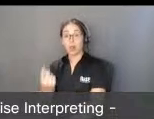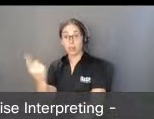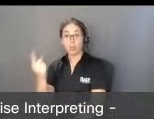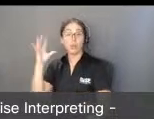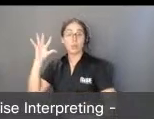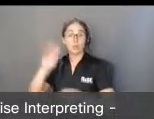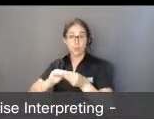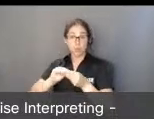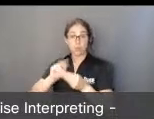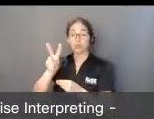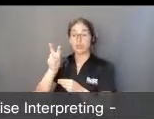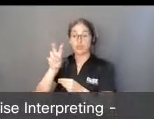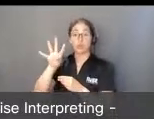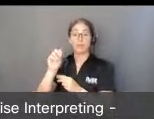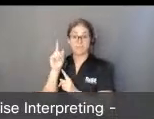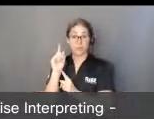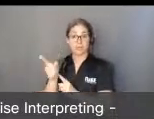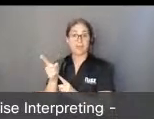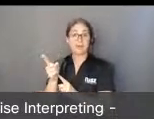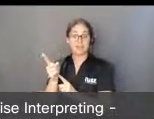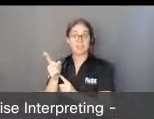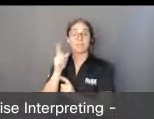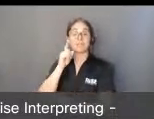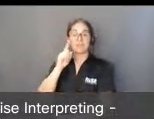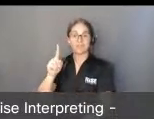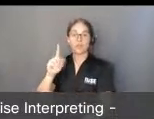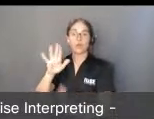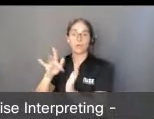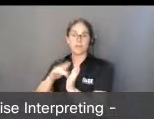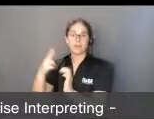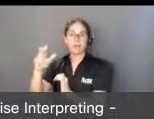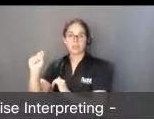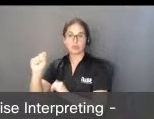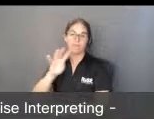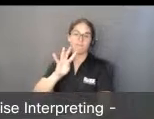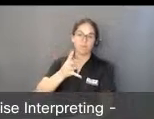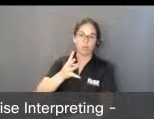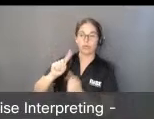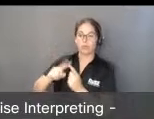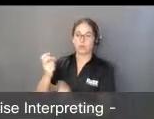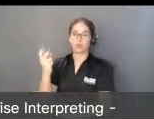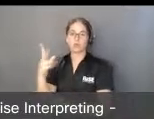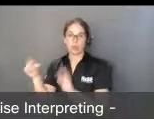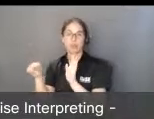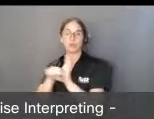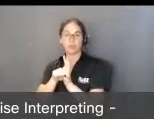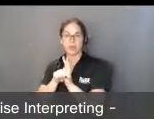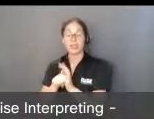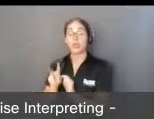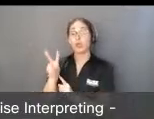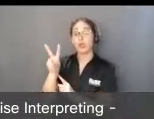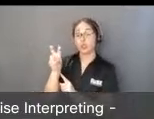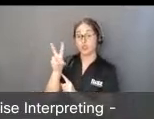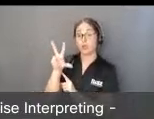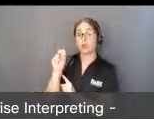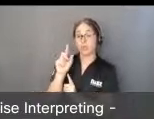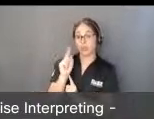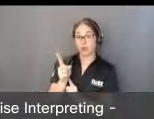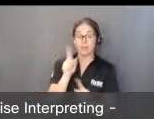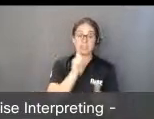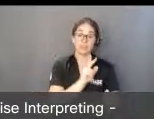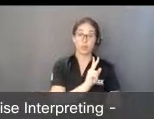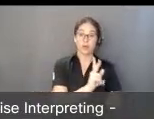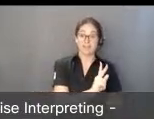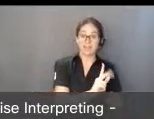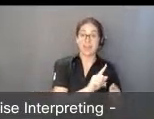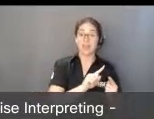of instructional time for secondary or grades 4 through 12, 230 minutes for K through 3,